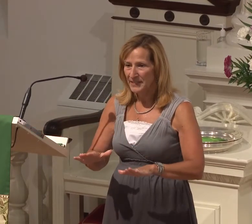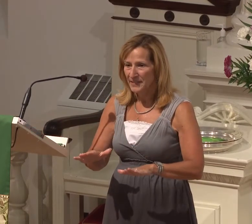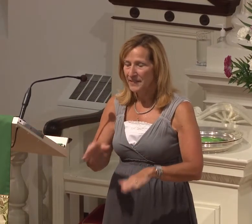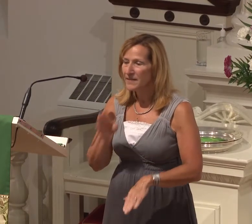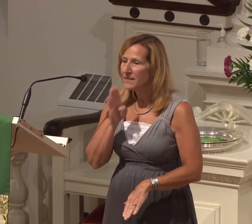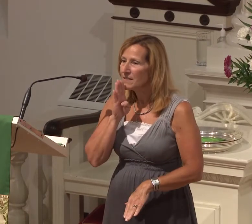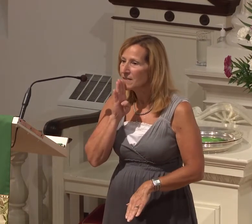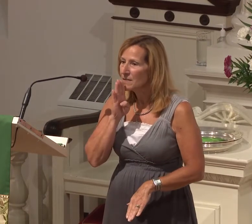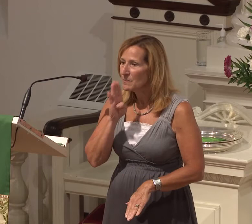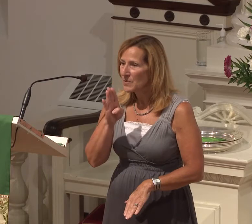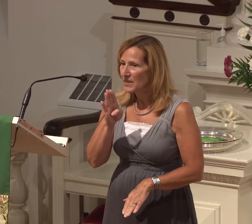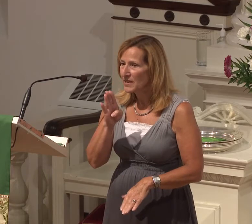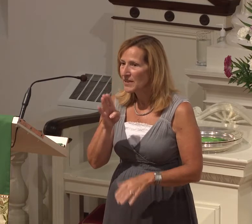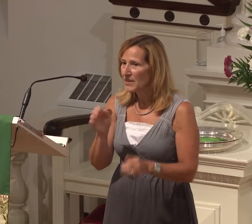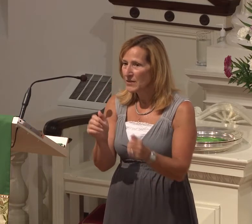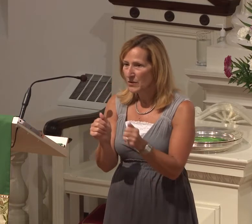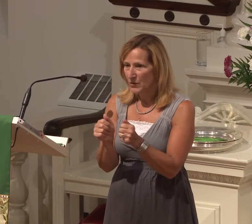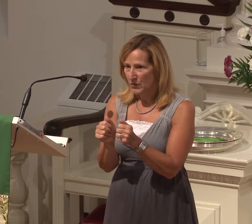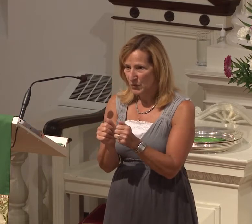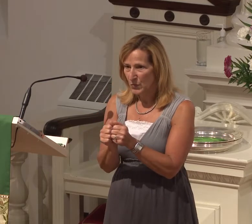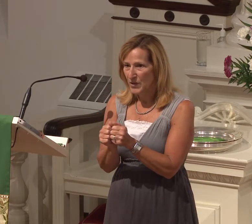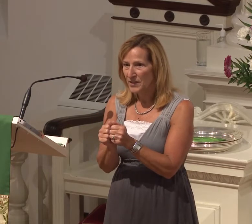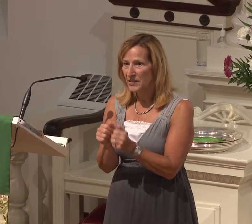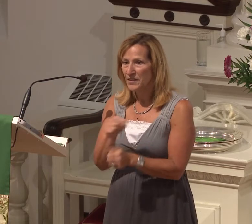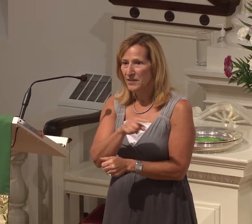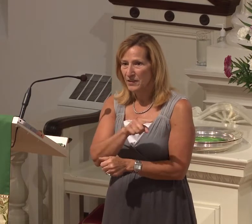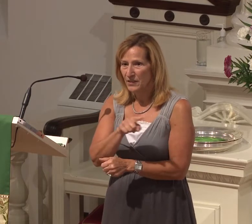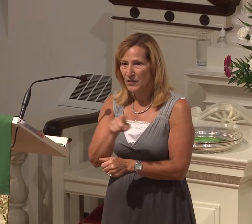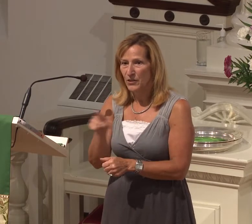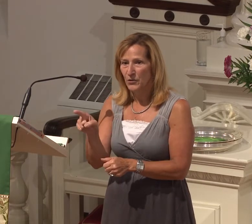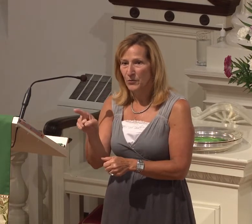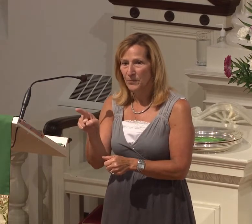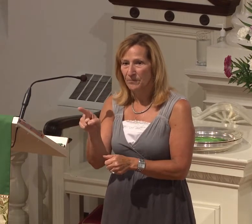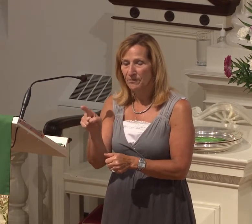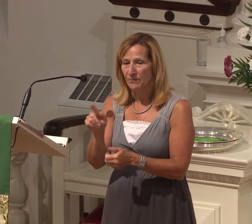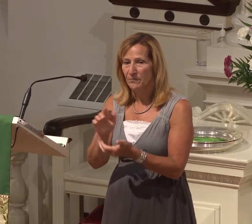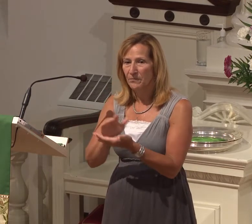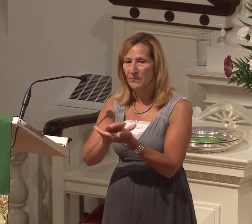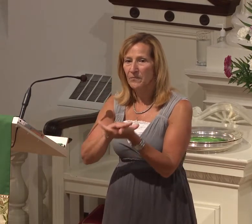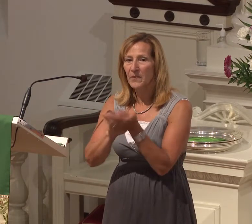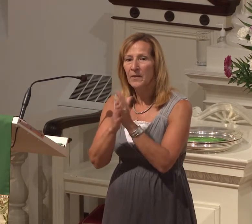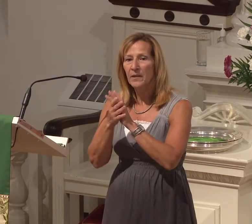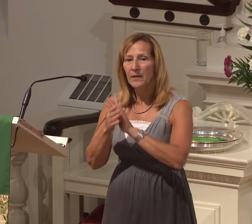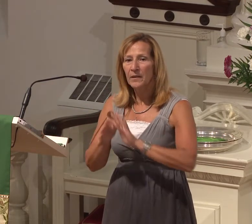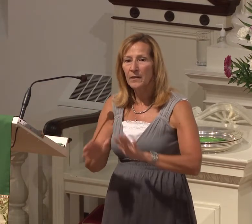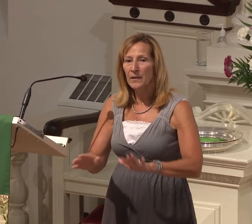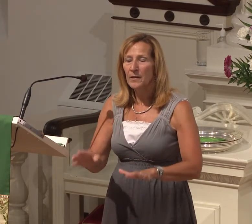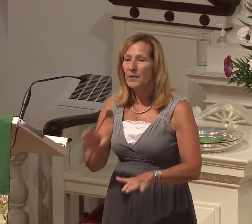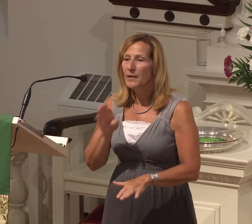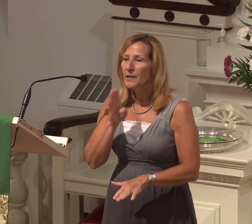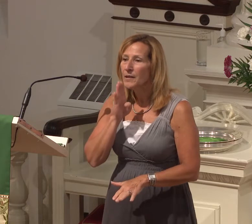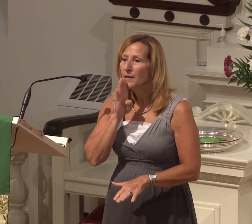Peace be with you.